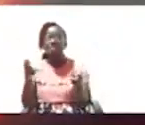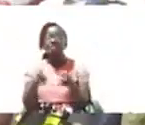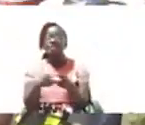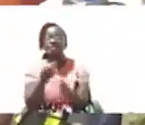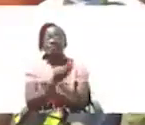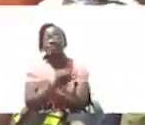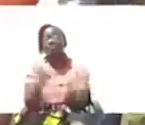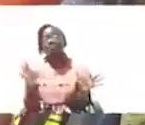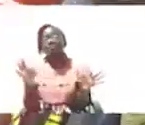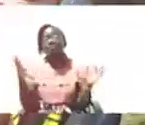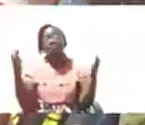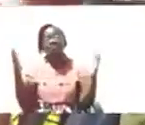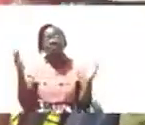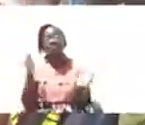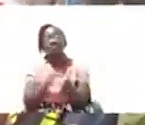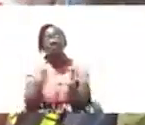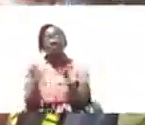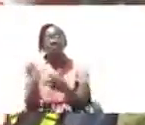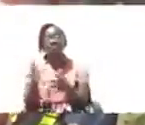Put your hands together for Jesus.